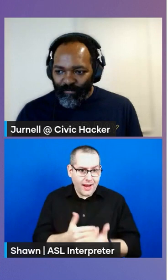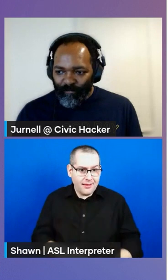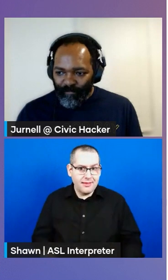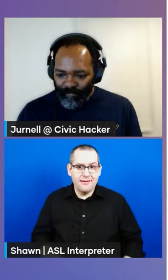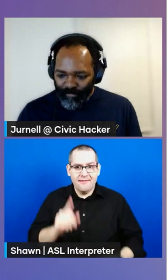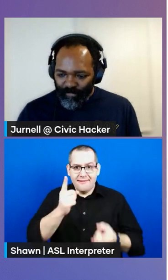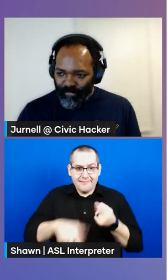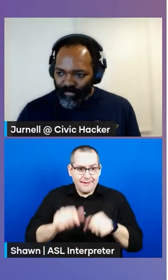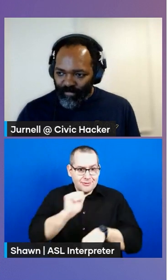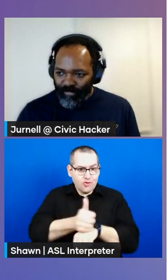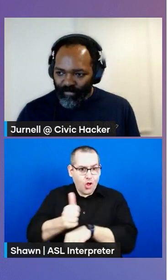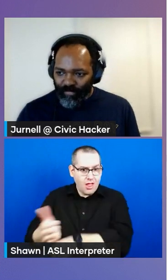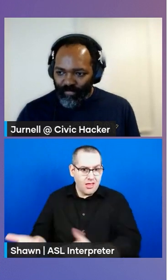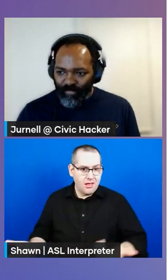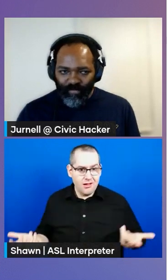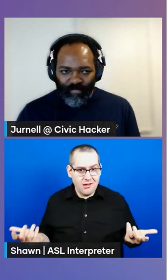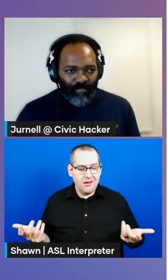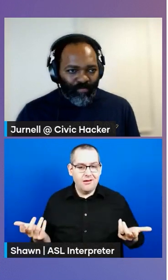things.